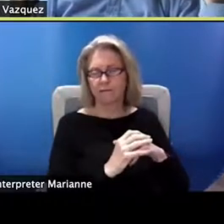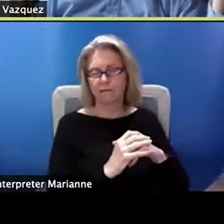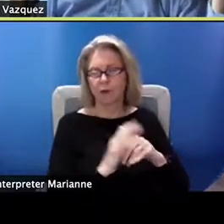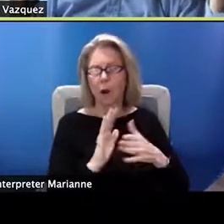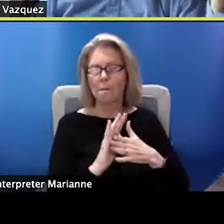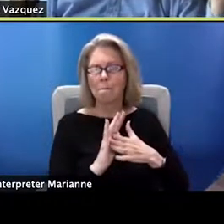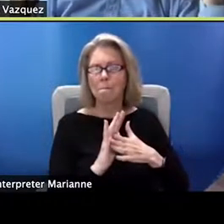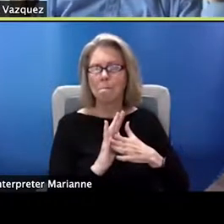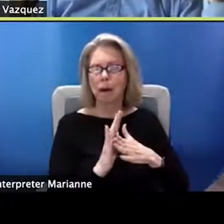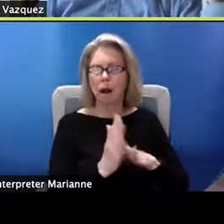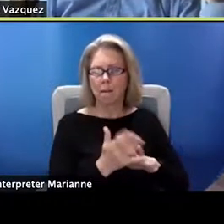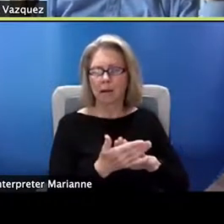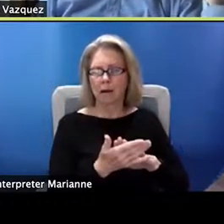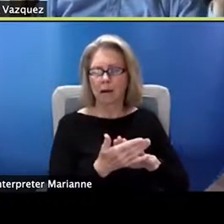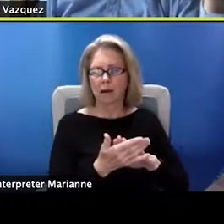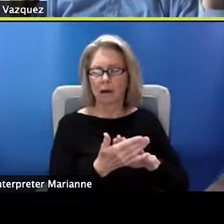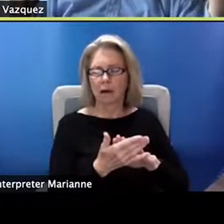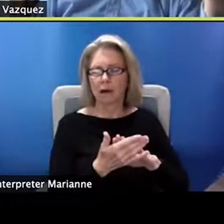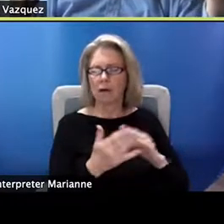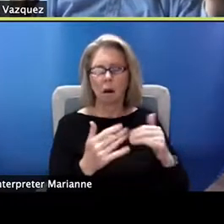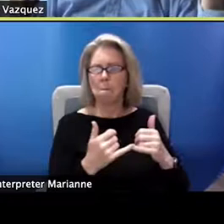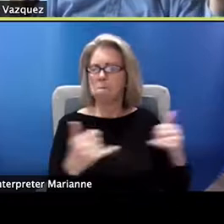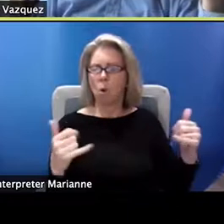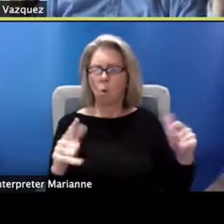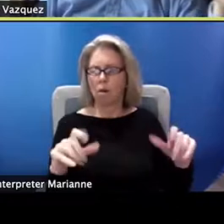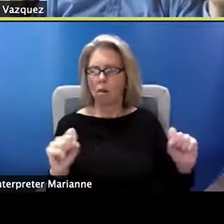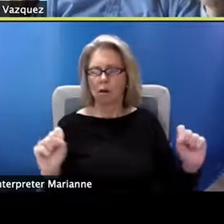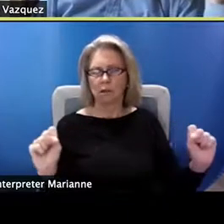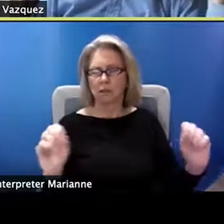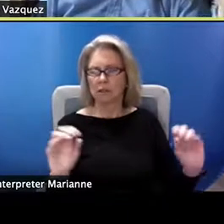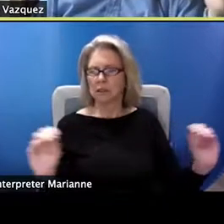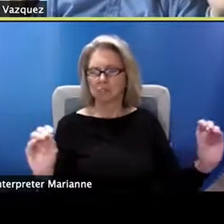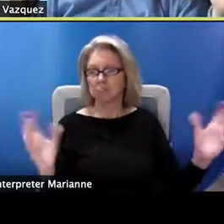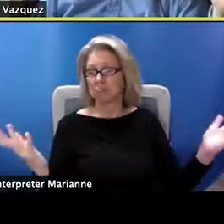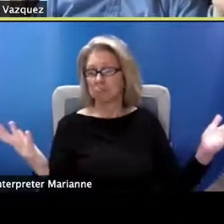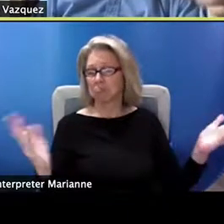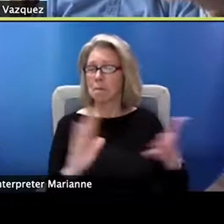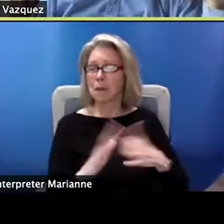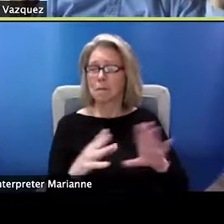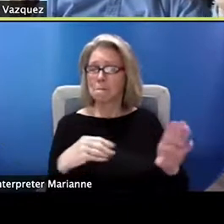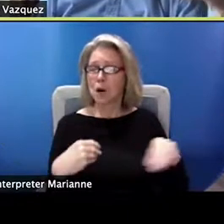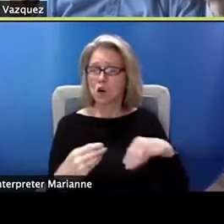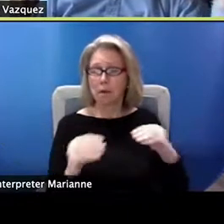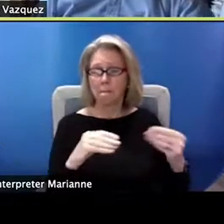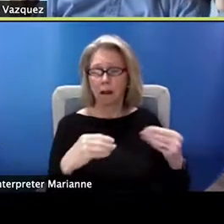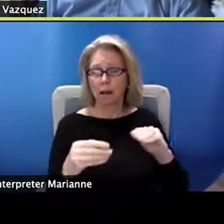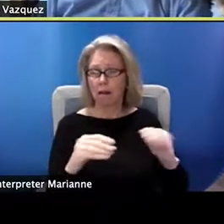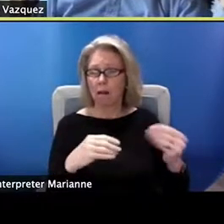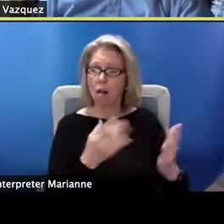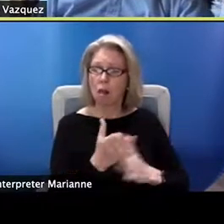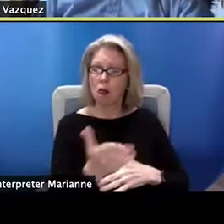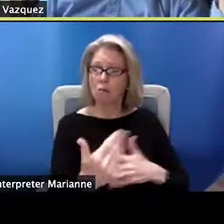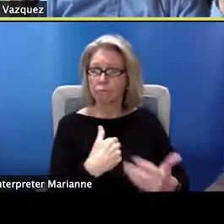becoming porous. So for her, it was about becoming porous, becoming permeable, right? Permeable to the life